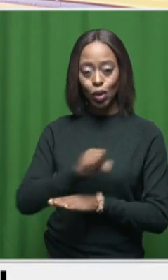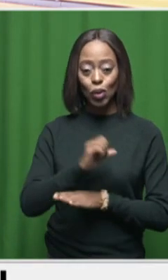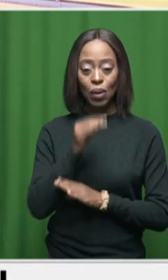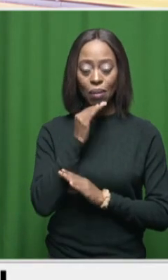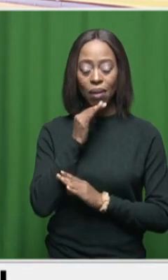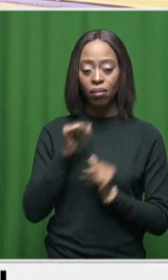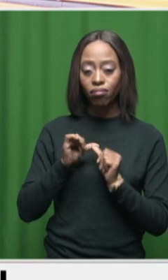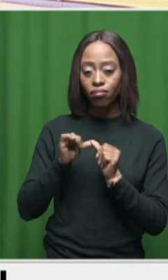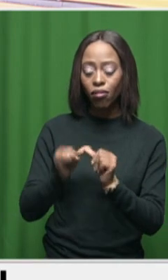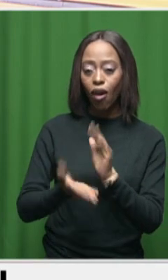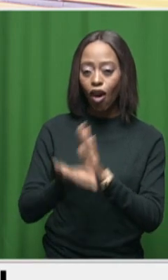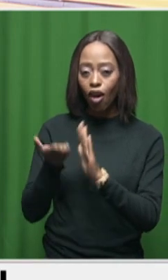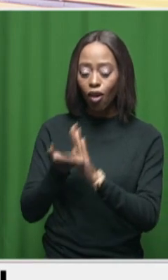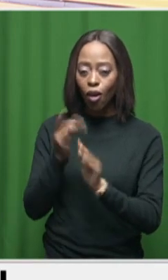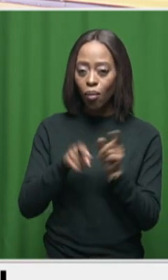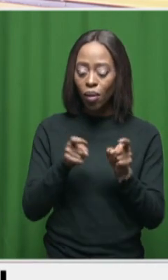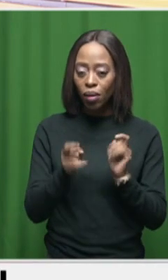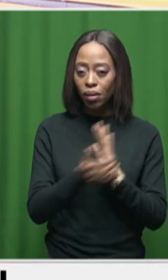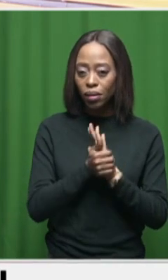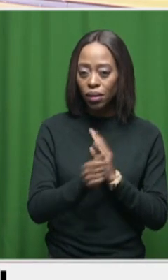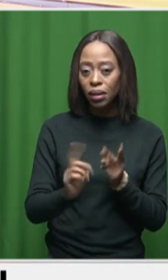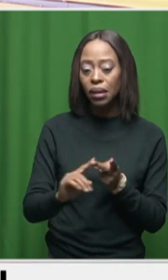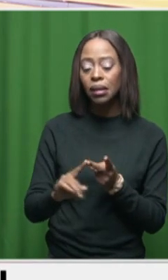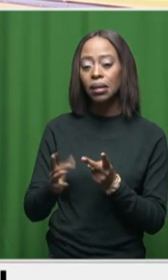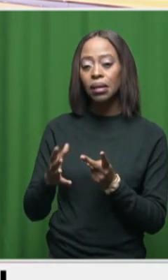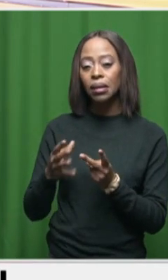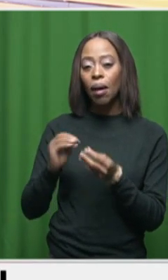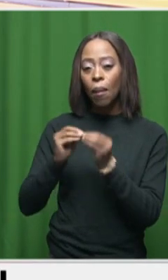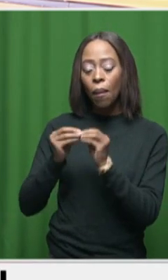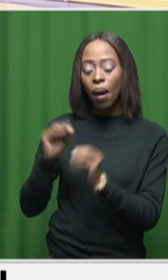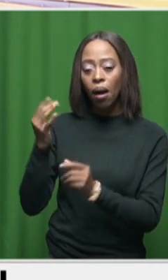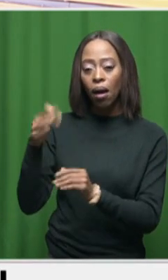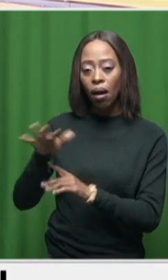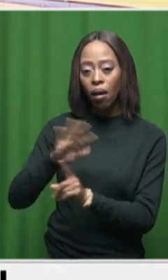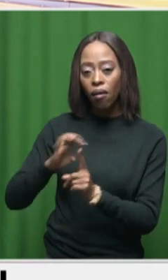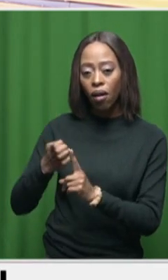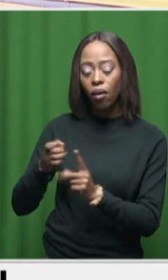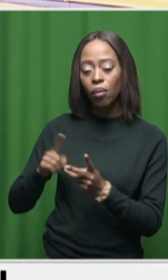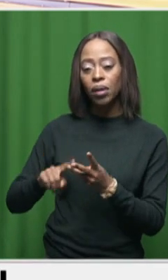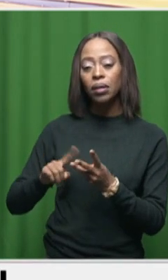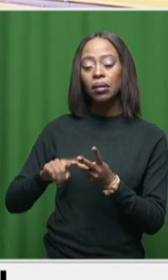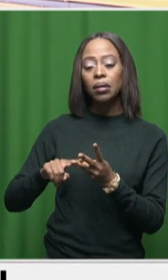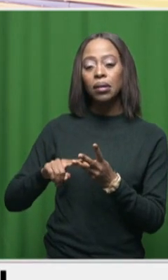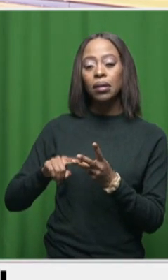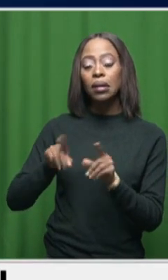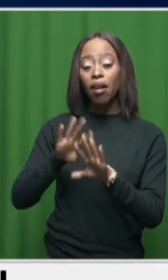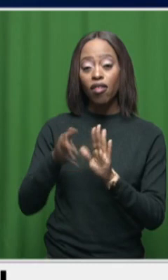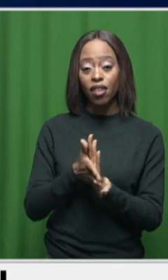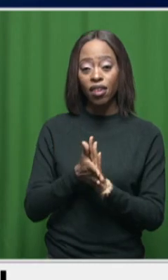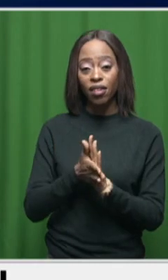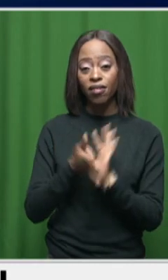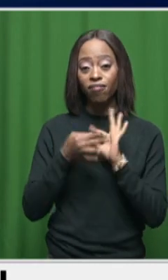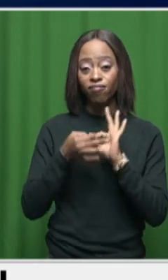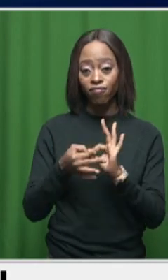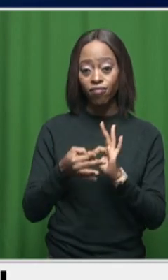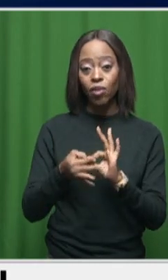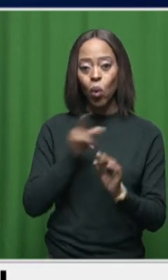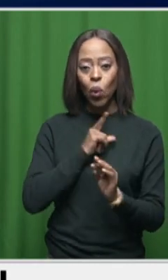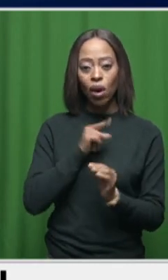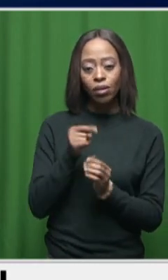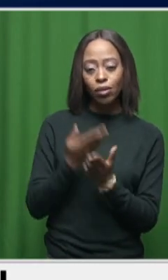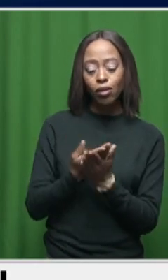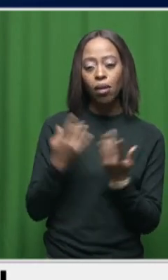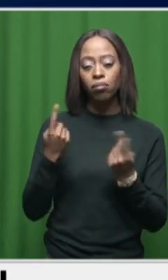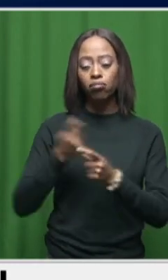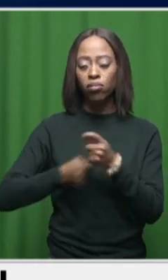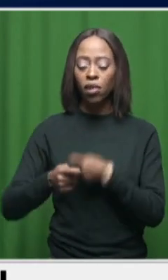got to consistently upgrade the people, you've got to consistently upgrade the manufacturing facilities, and everything that's related to being able to